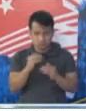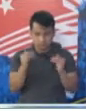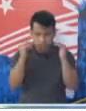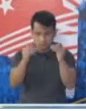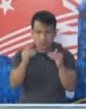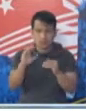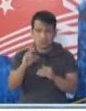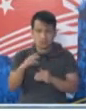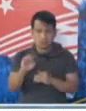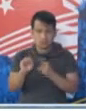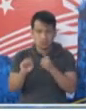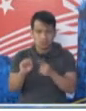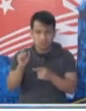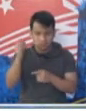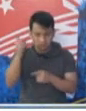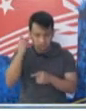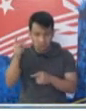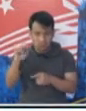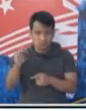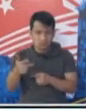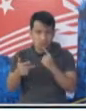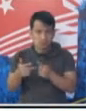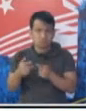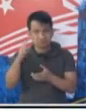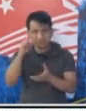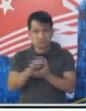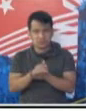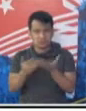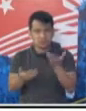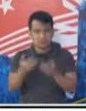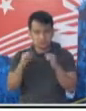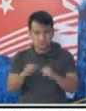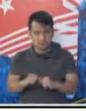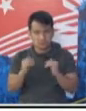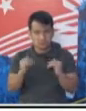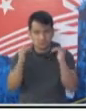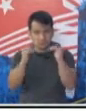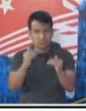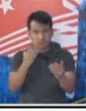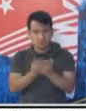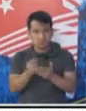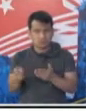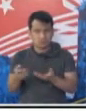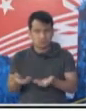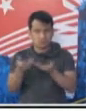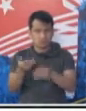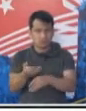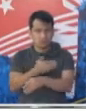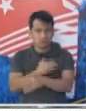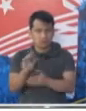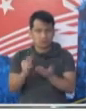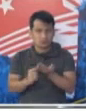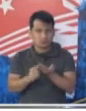Education Chairperson Prospero De Vera III. Naniniwala siyang kaya pang mapabuti at maiangat ang mga estudyante ang kanyang grado